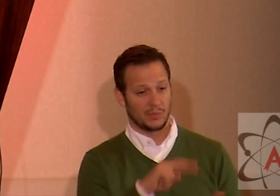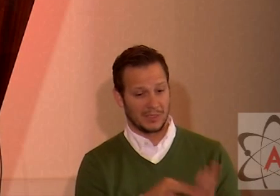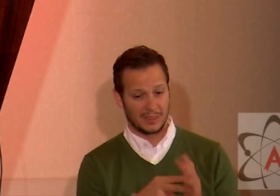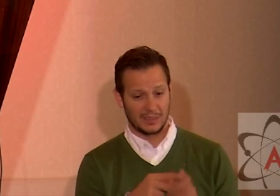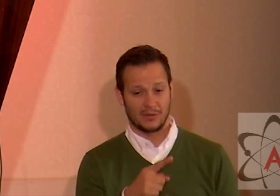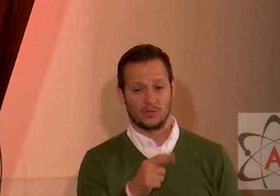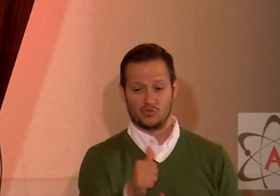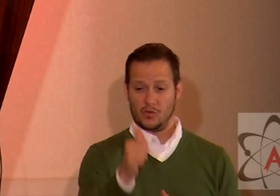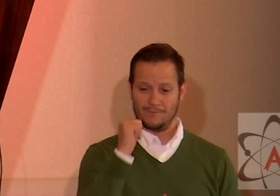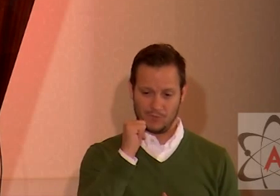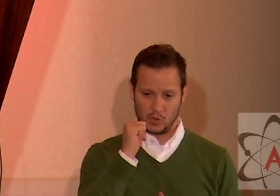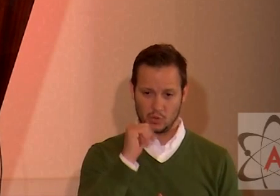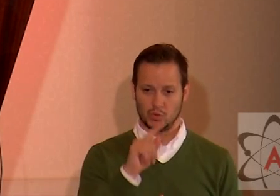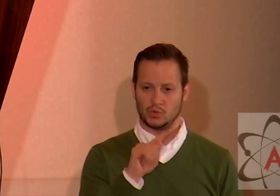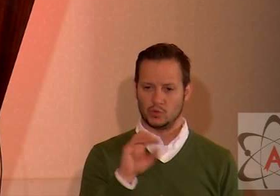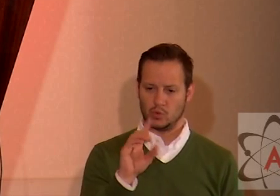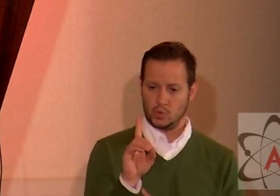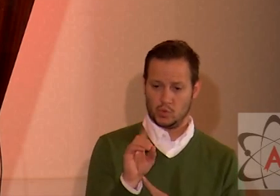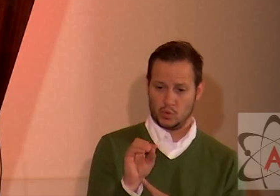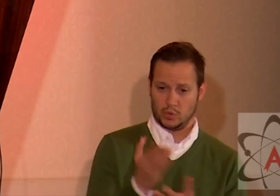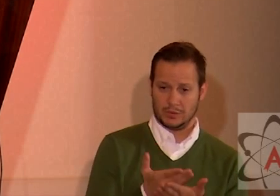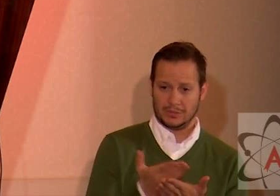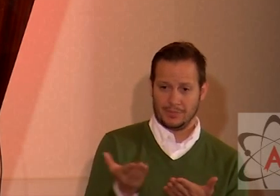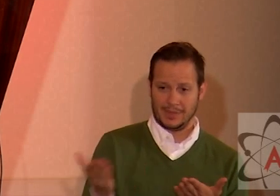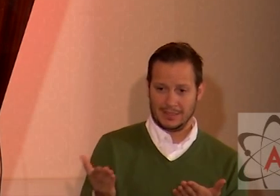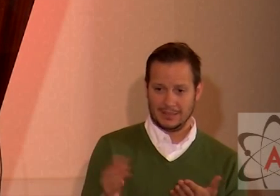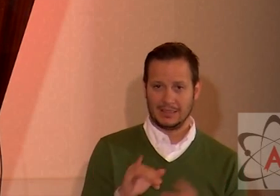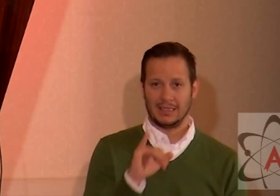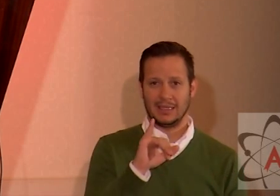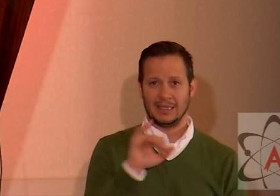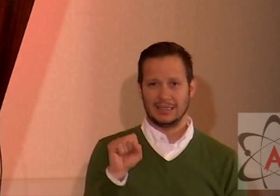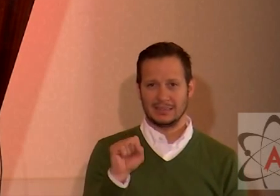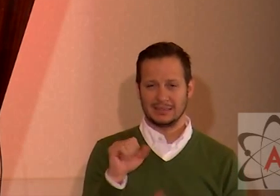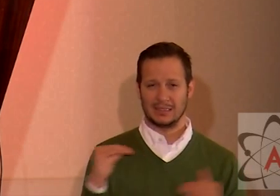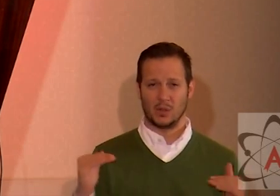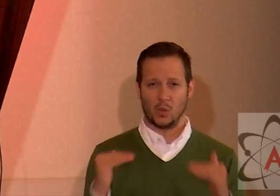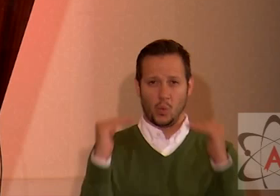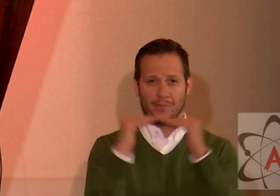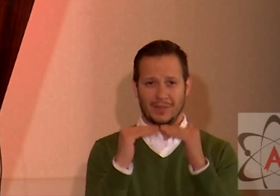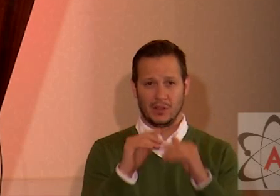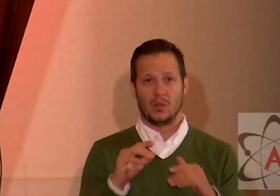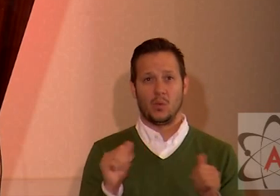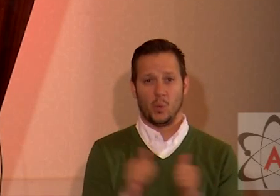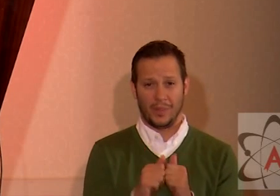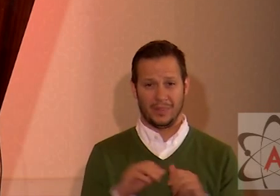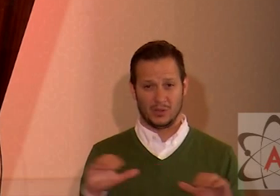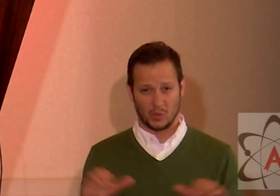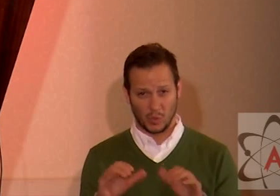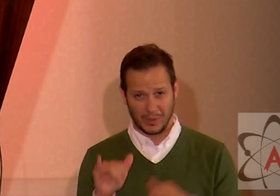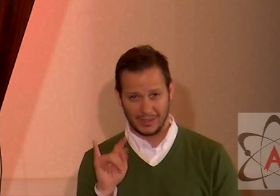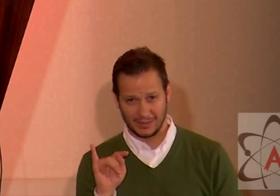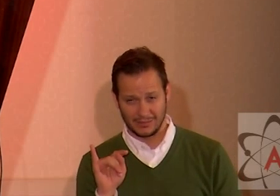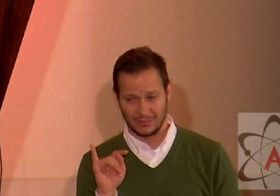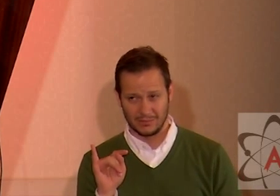that you will do something is the moral equivalent of actually doing it.